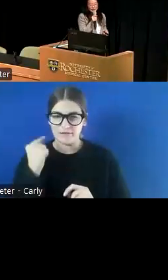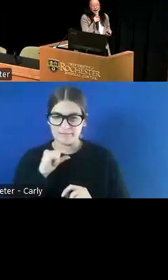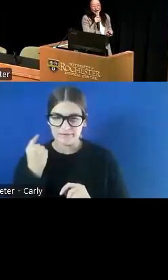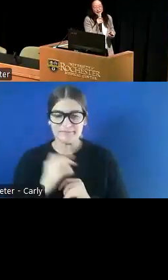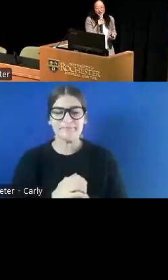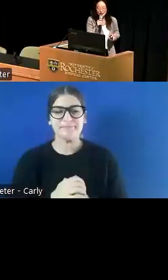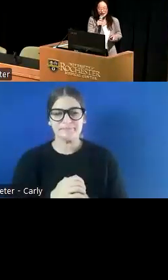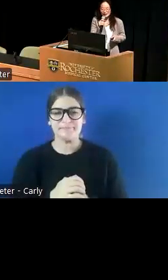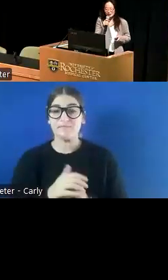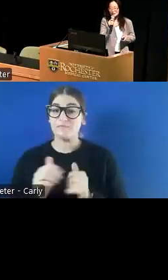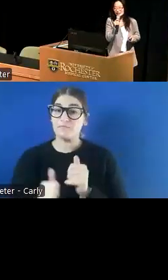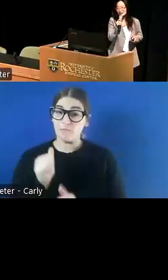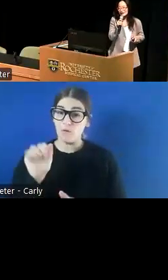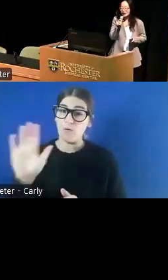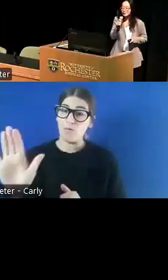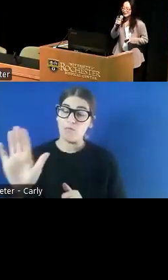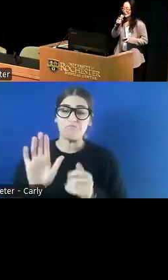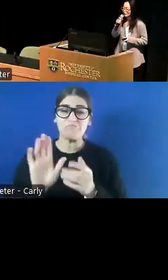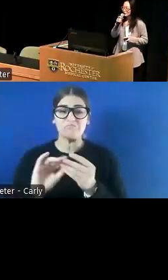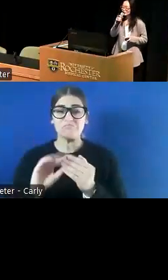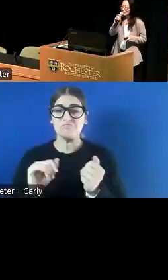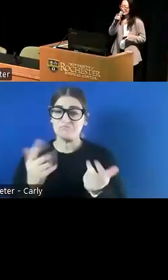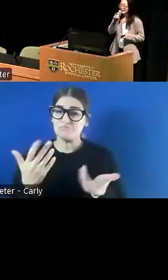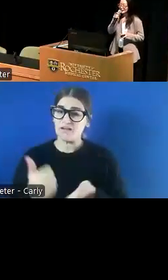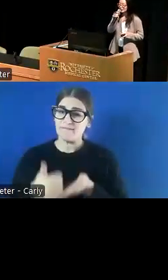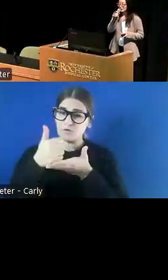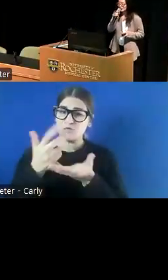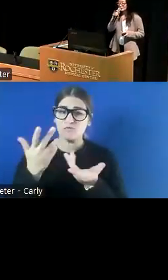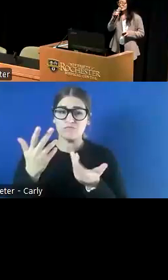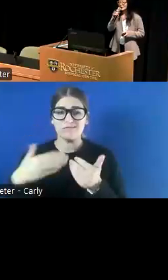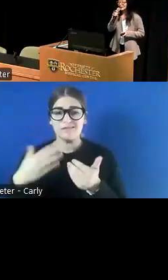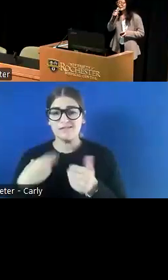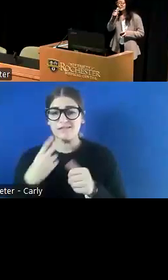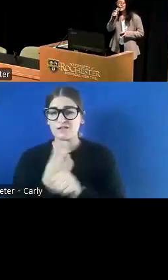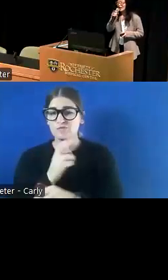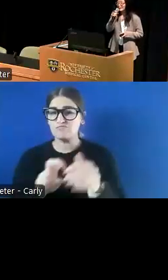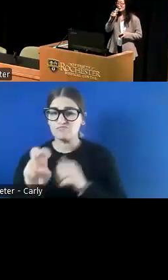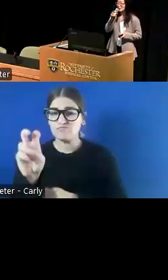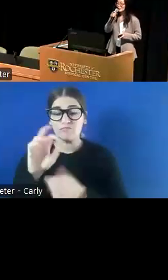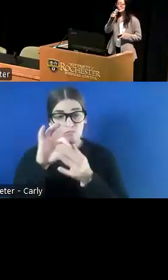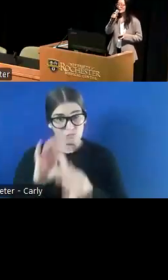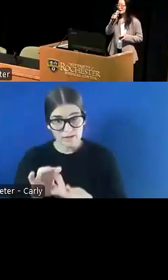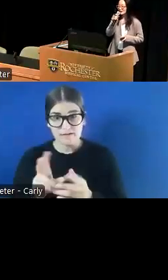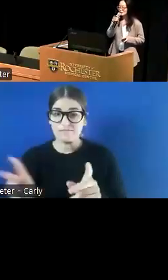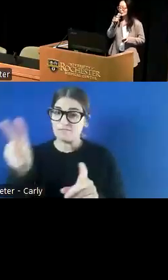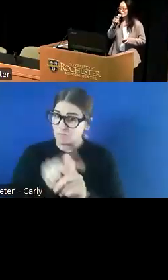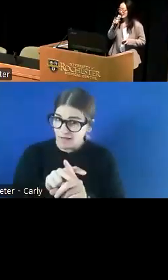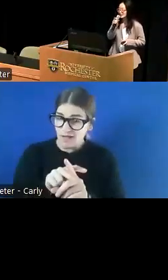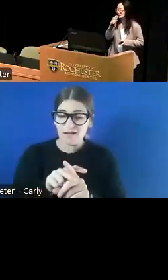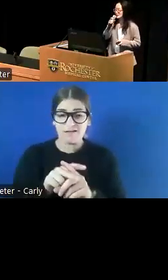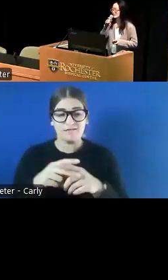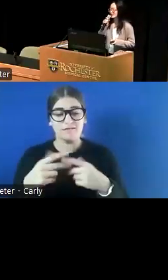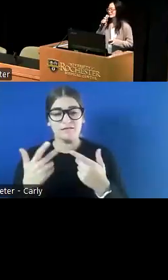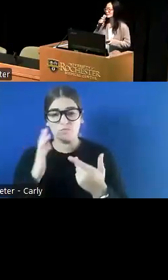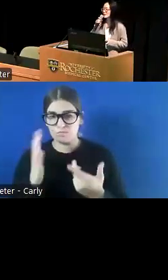of them had said that the Chaplain's Care Online was helpful, easy to use, relevant, applicable, and that they will recommend